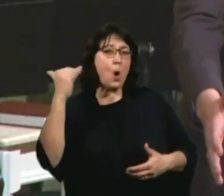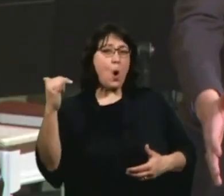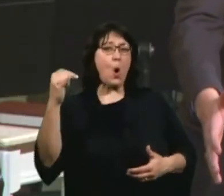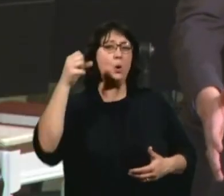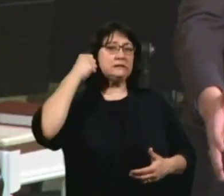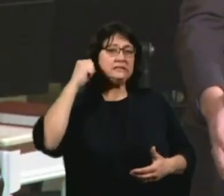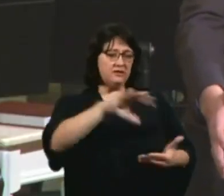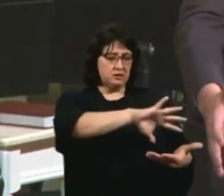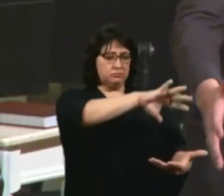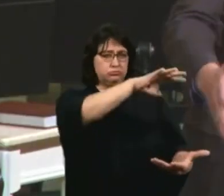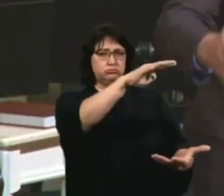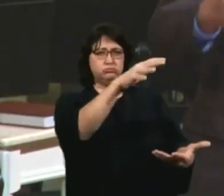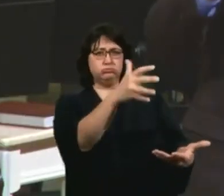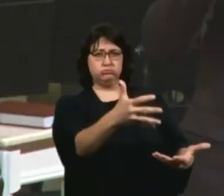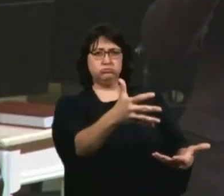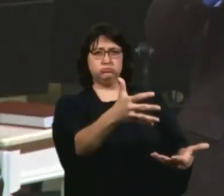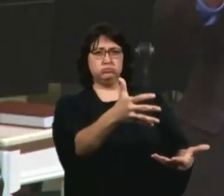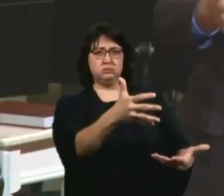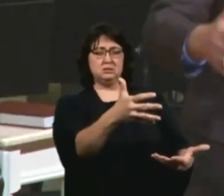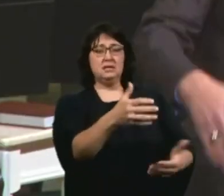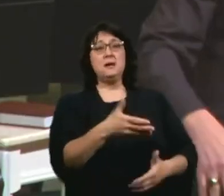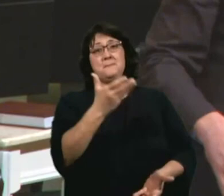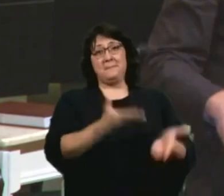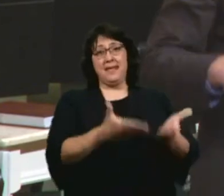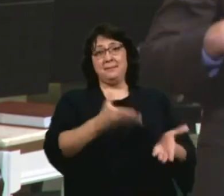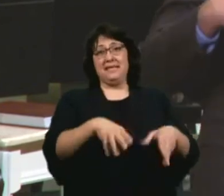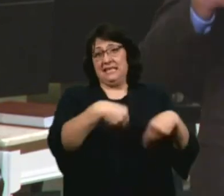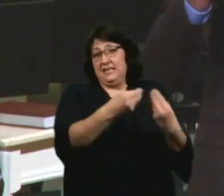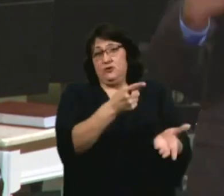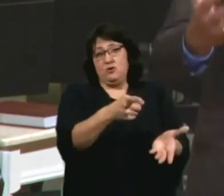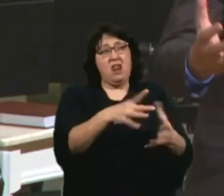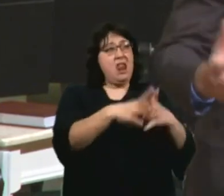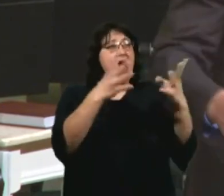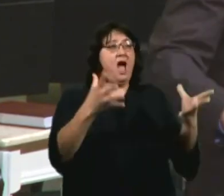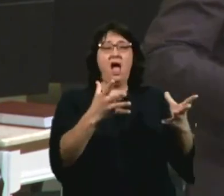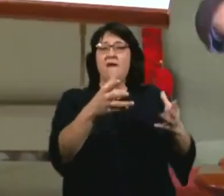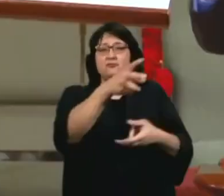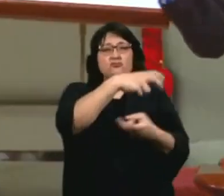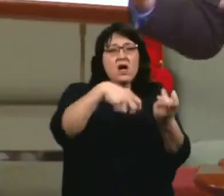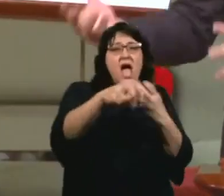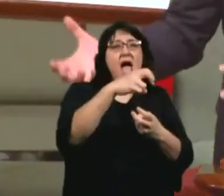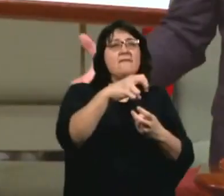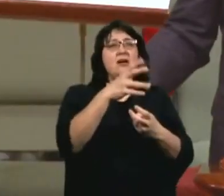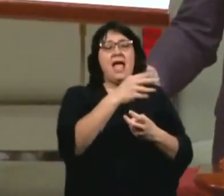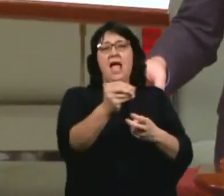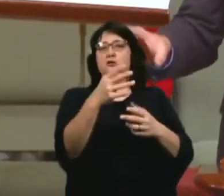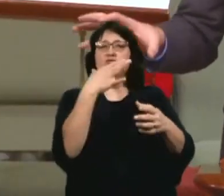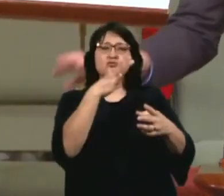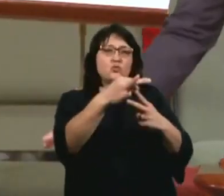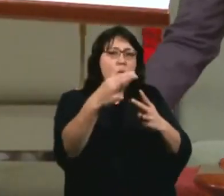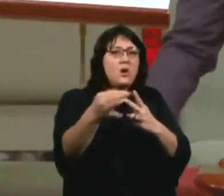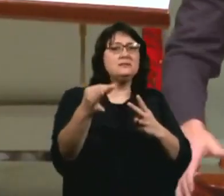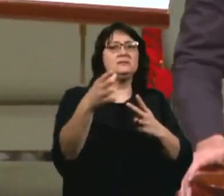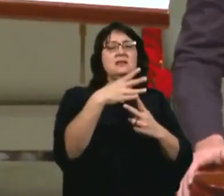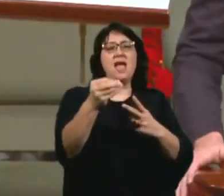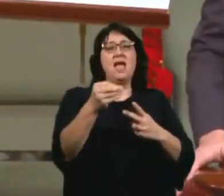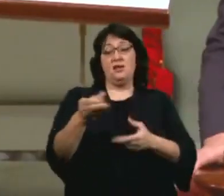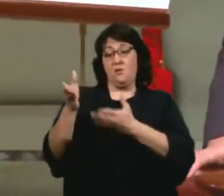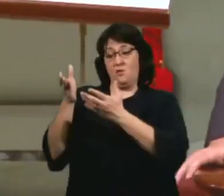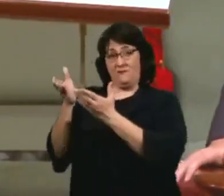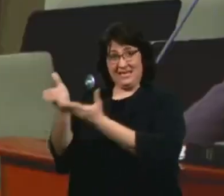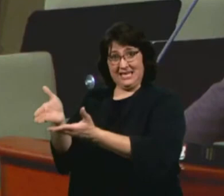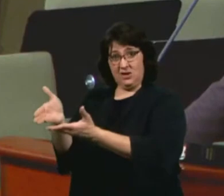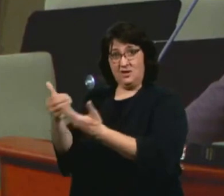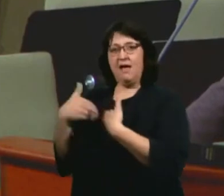silver that could probably give you lots of travel, lots of choices, and over here, and then you